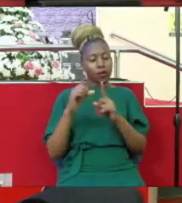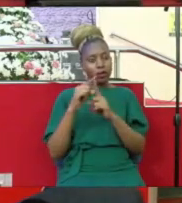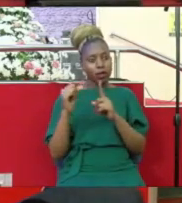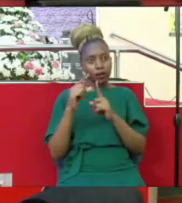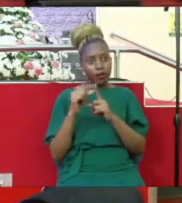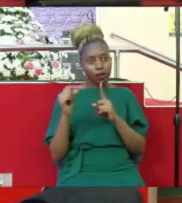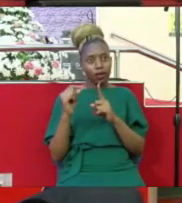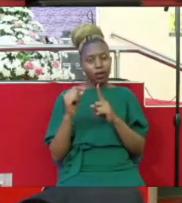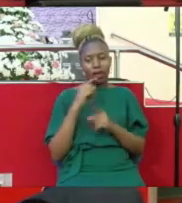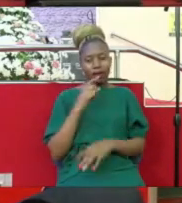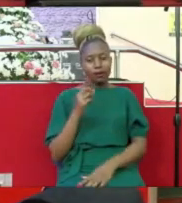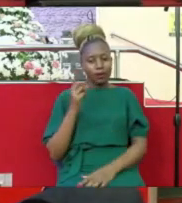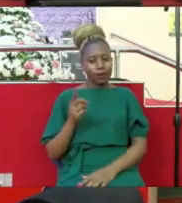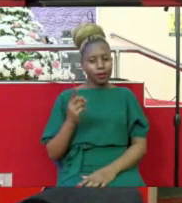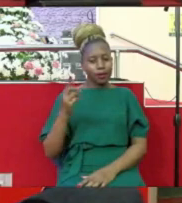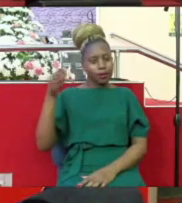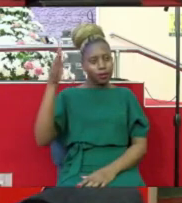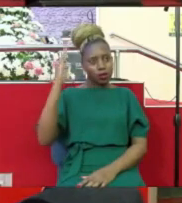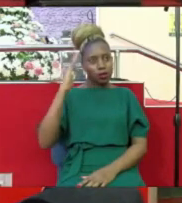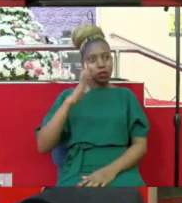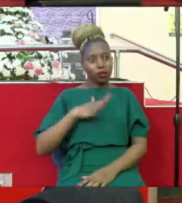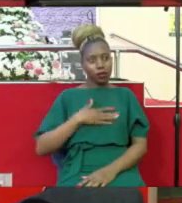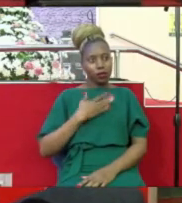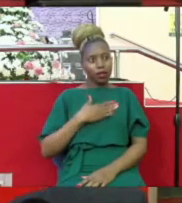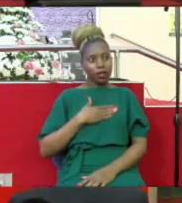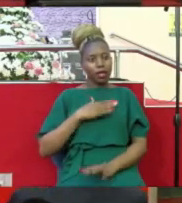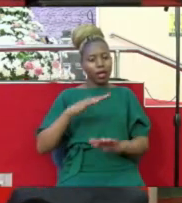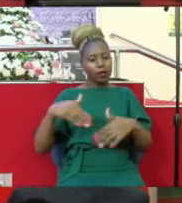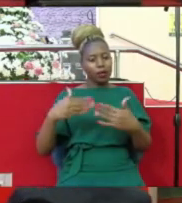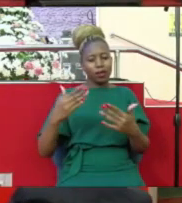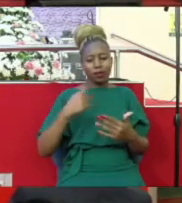that says, my God shall supply all my needs